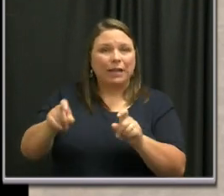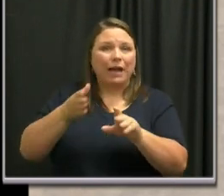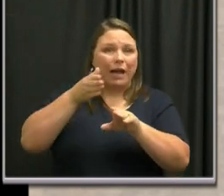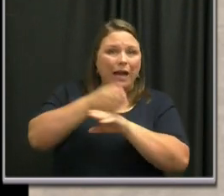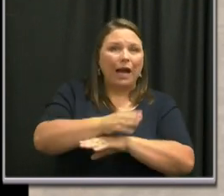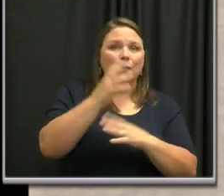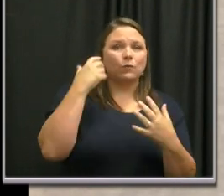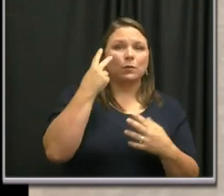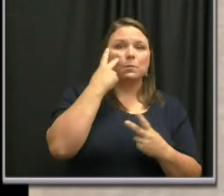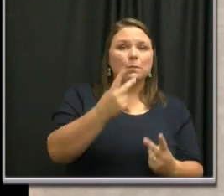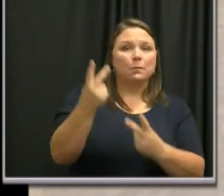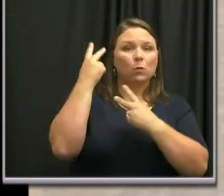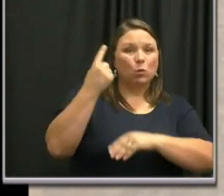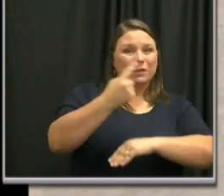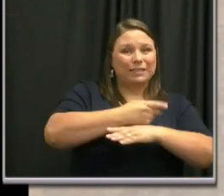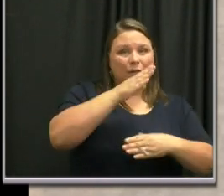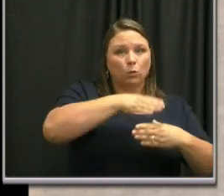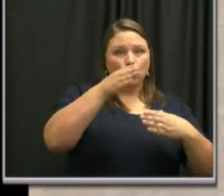Day weekend.